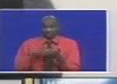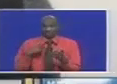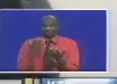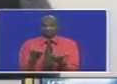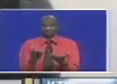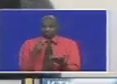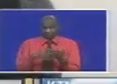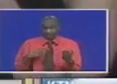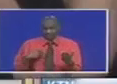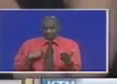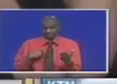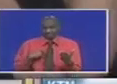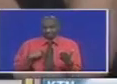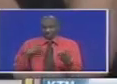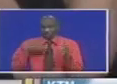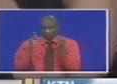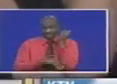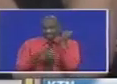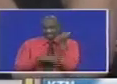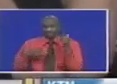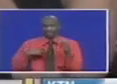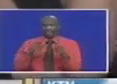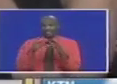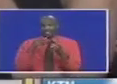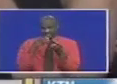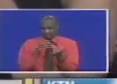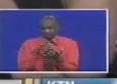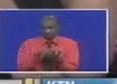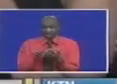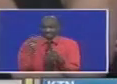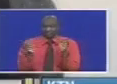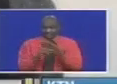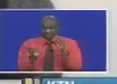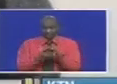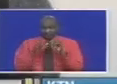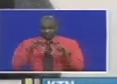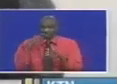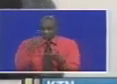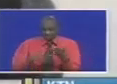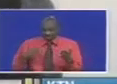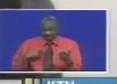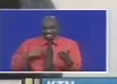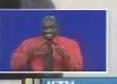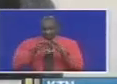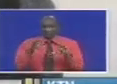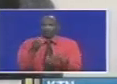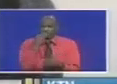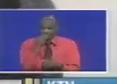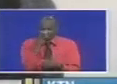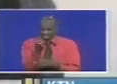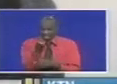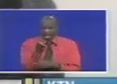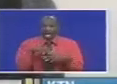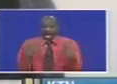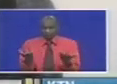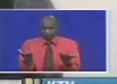trend is worsening. To address this situation, the Ministry of Devolution has so far distributed relief food as